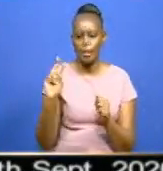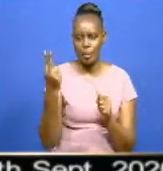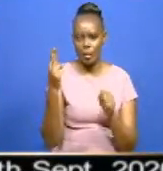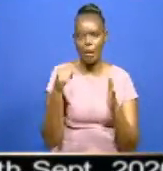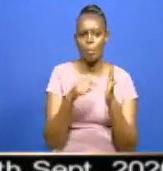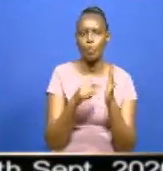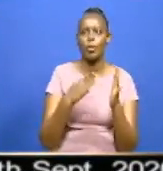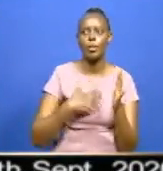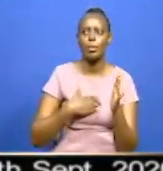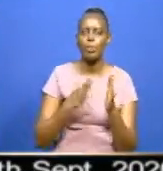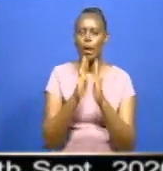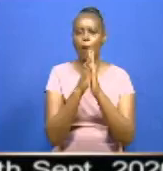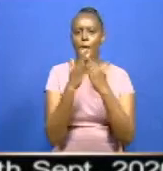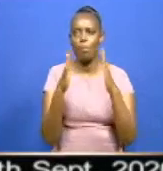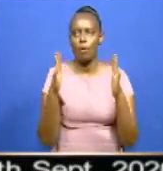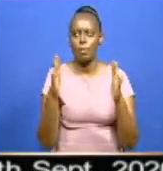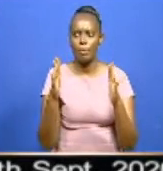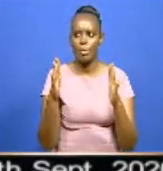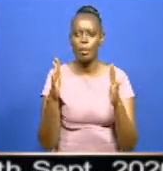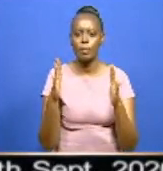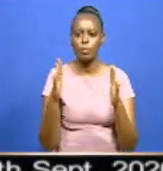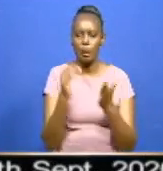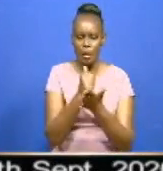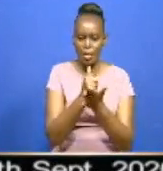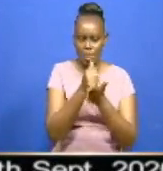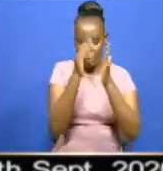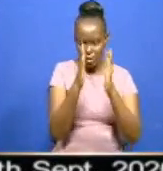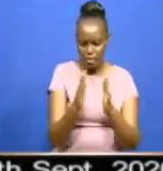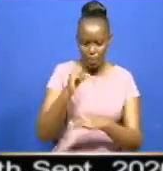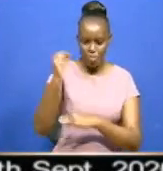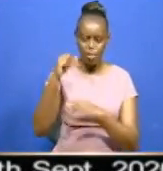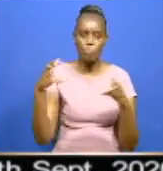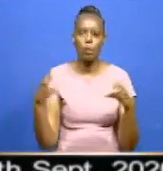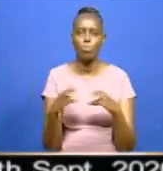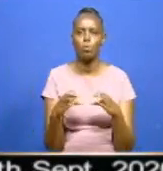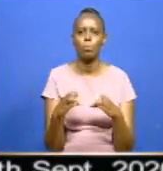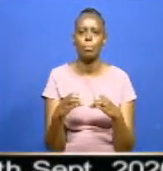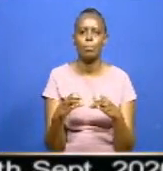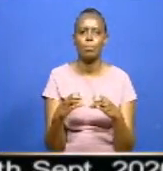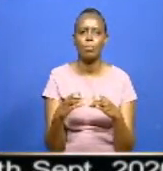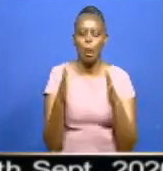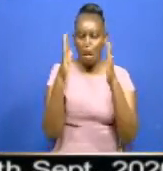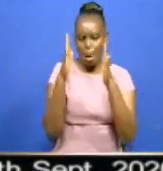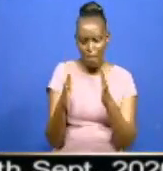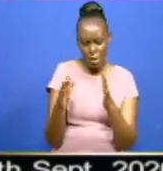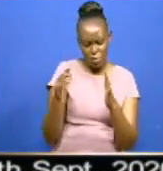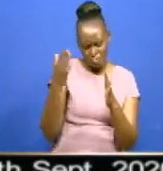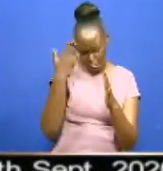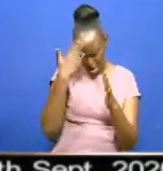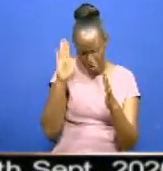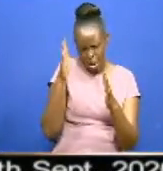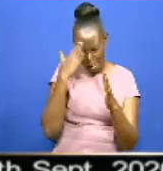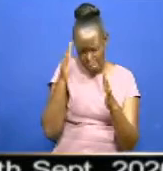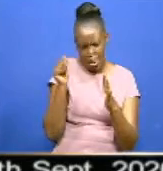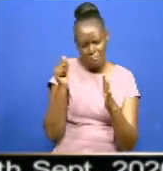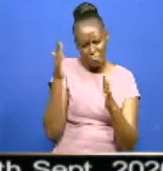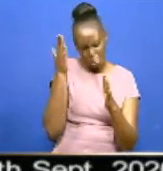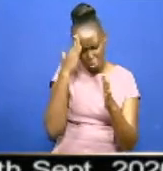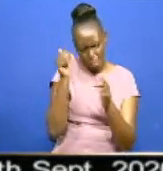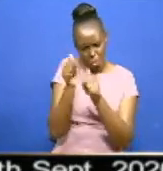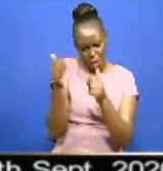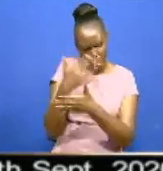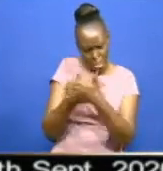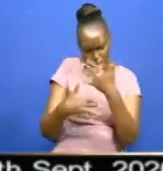Secondly, I want to congratulate the registrar of political parties, a person who I know, a person who I've interacted